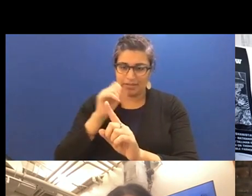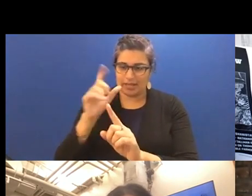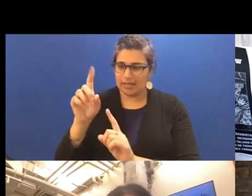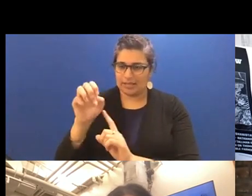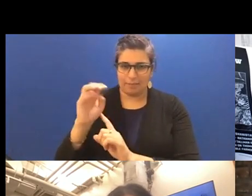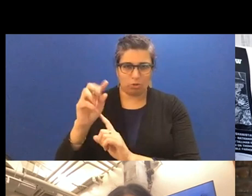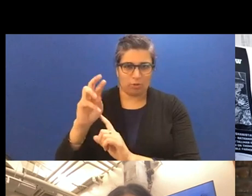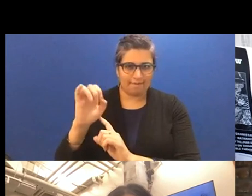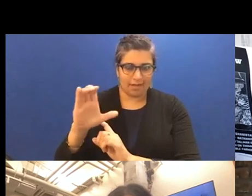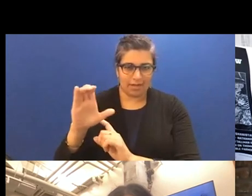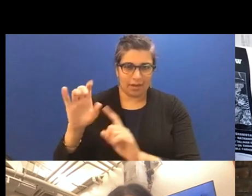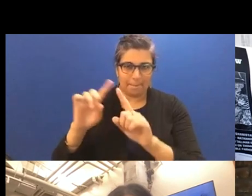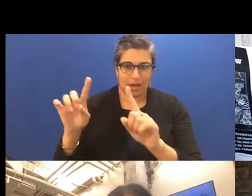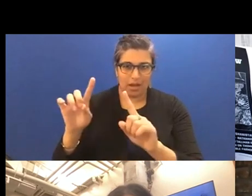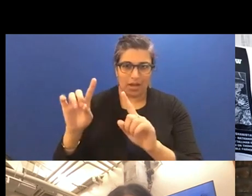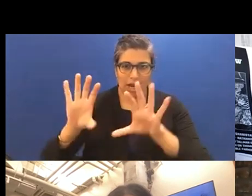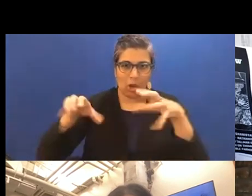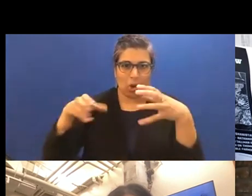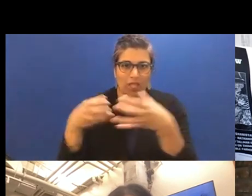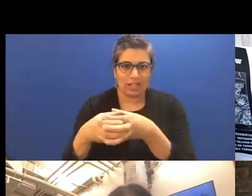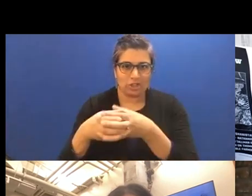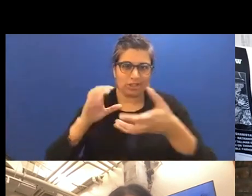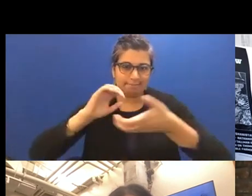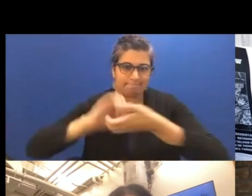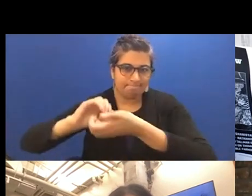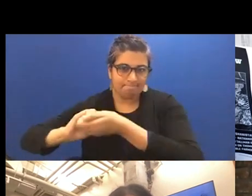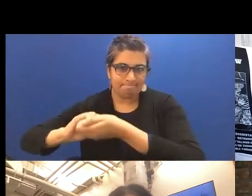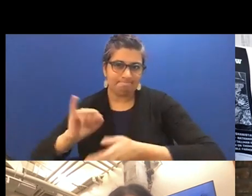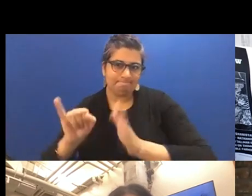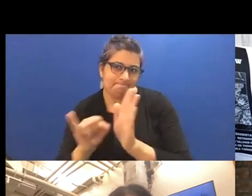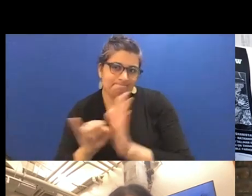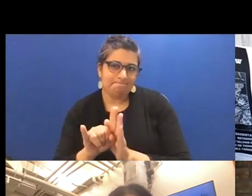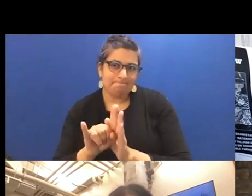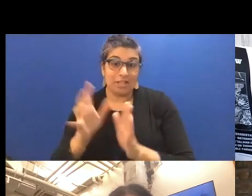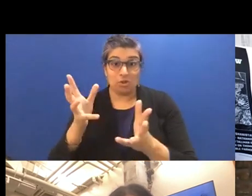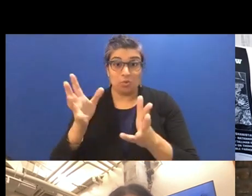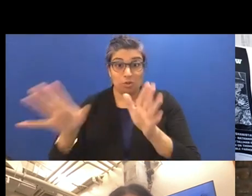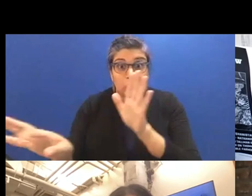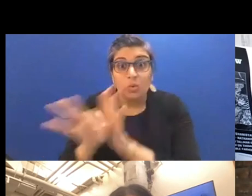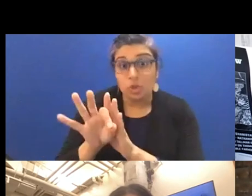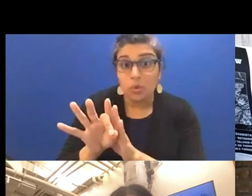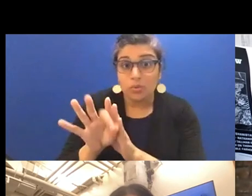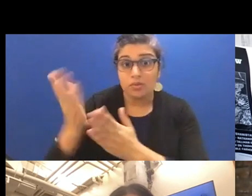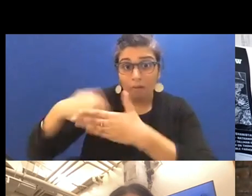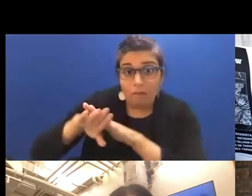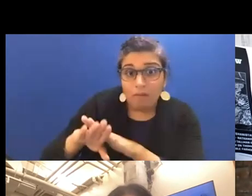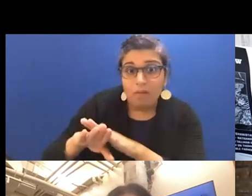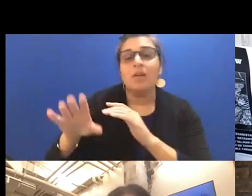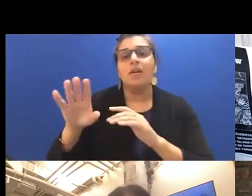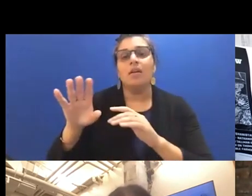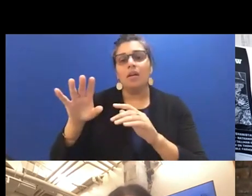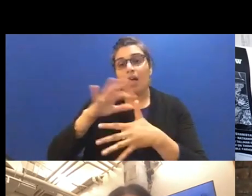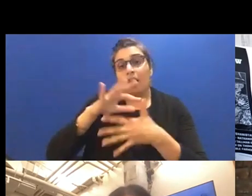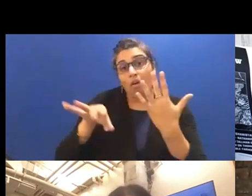category, but more of a coalitional identity that you opt into, you choose. And the choice is